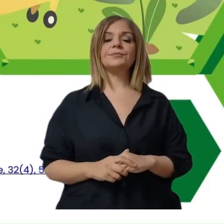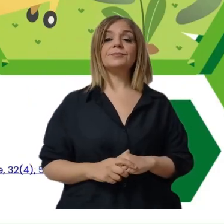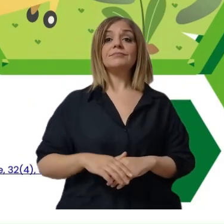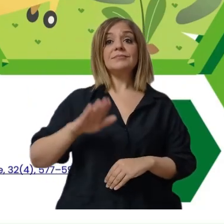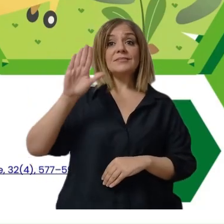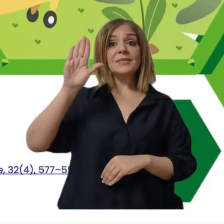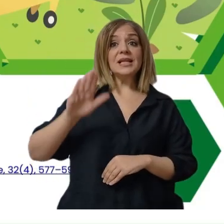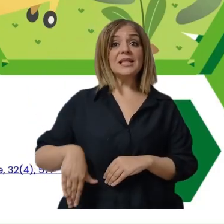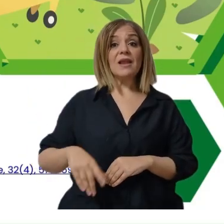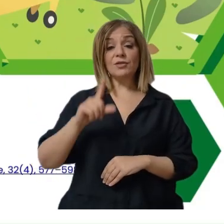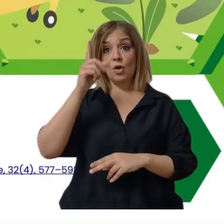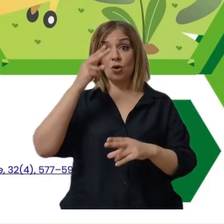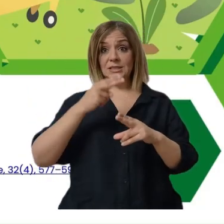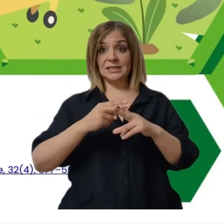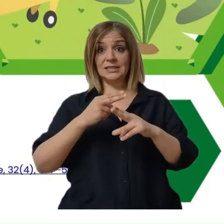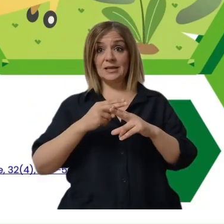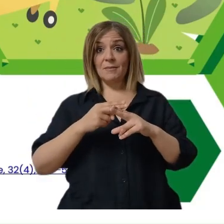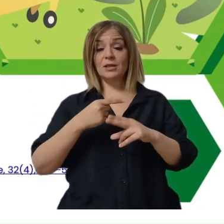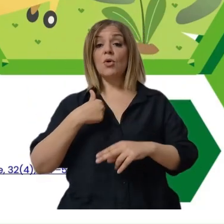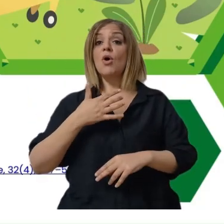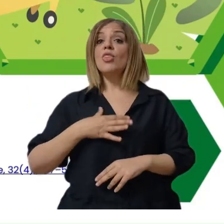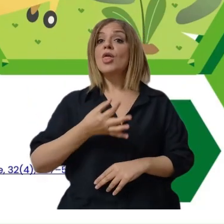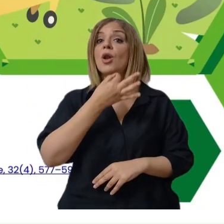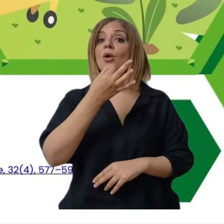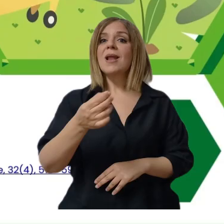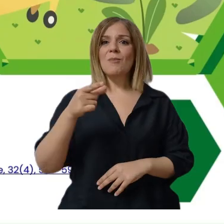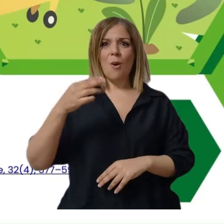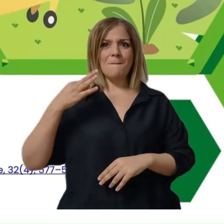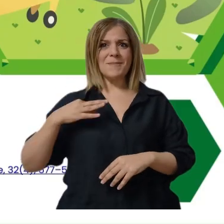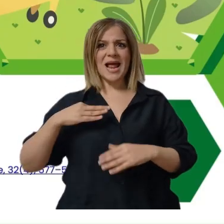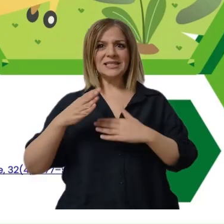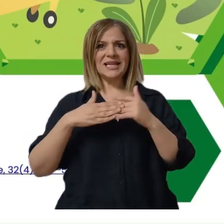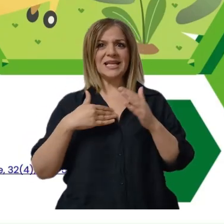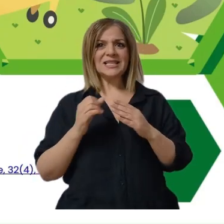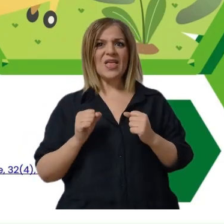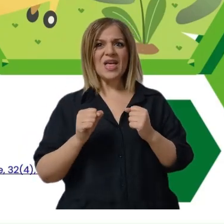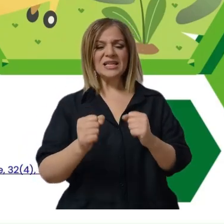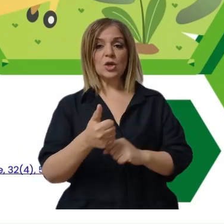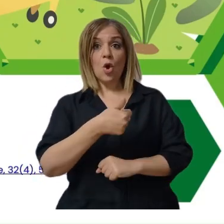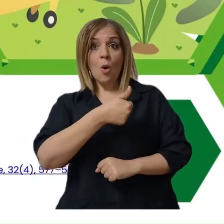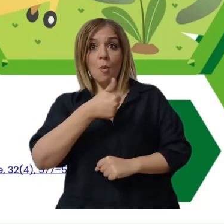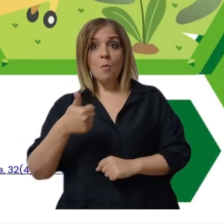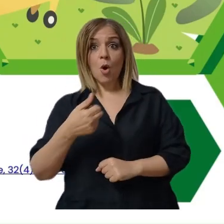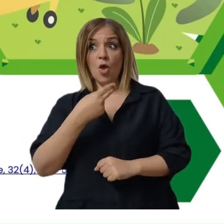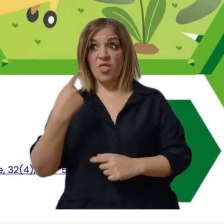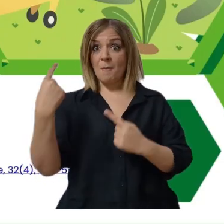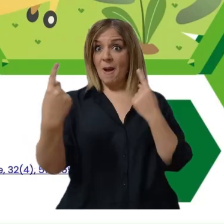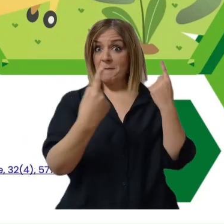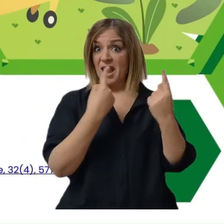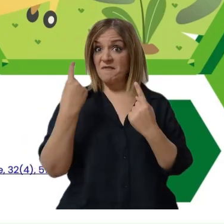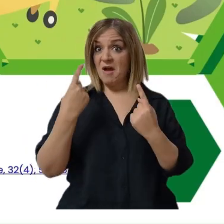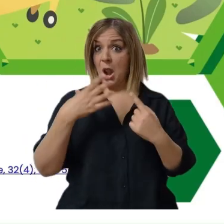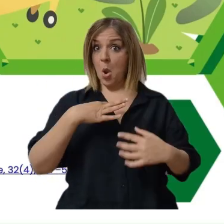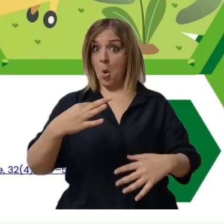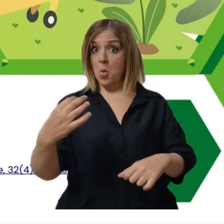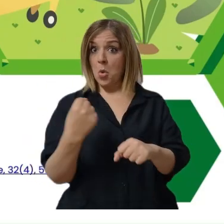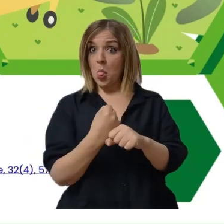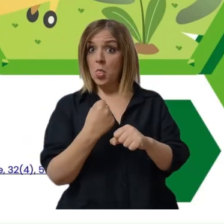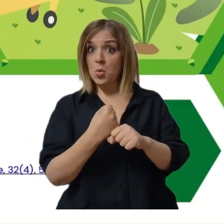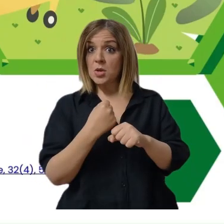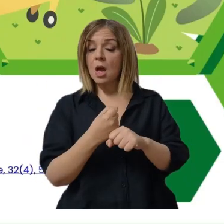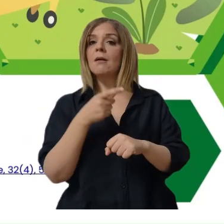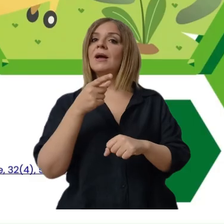And lastly, but important, I just want to say that green skills are not just only for environmental jobs. They